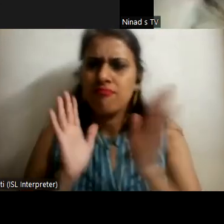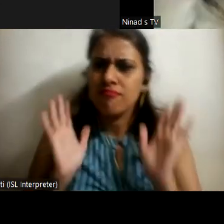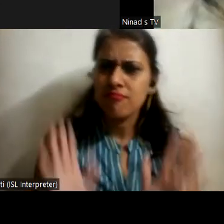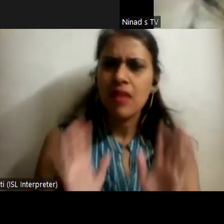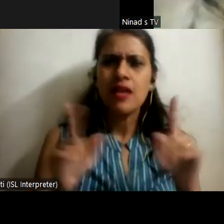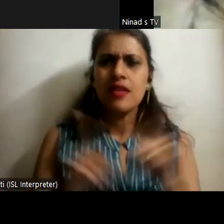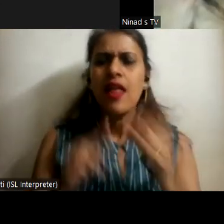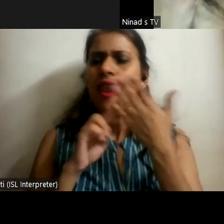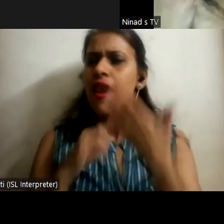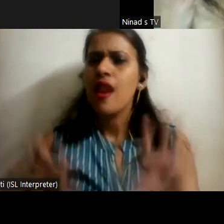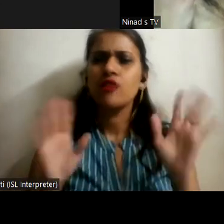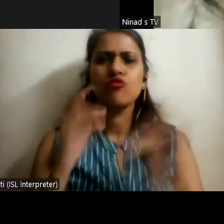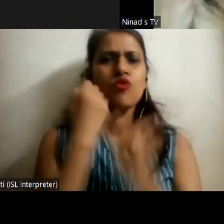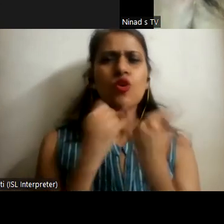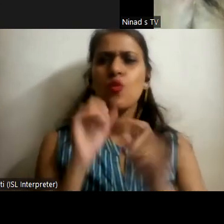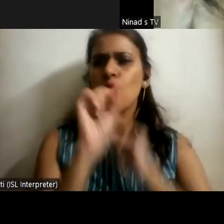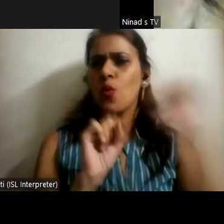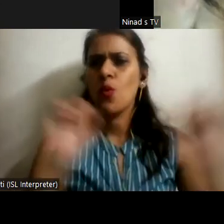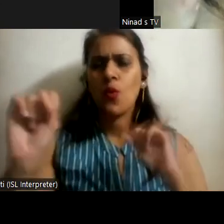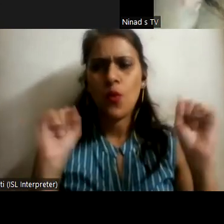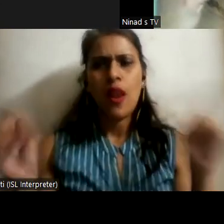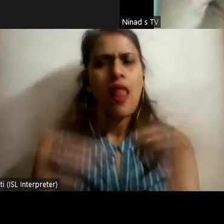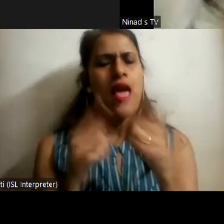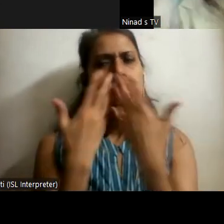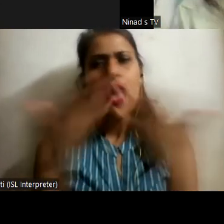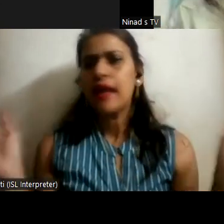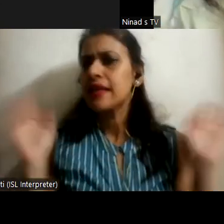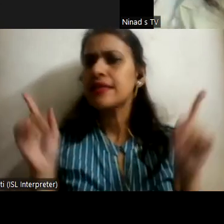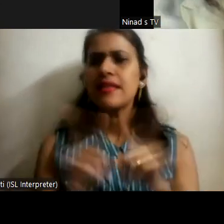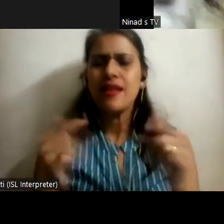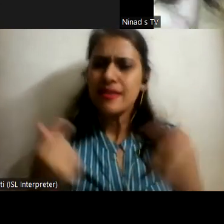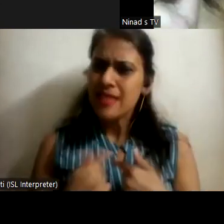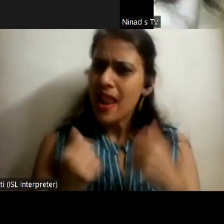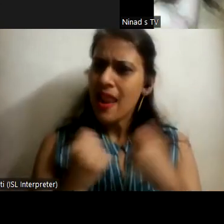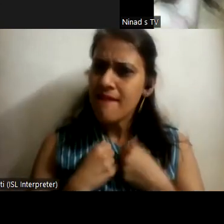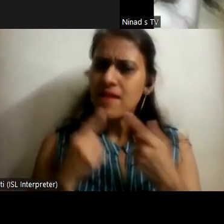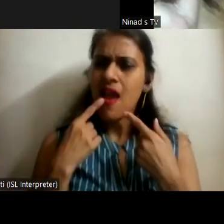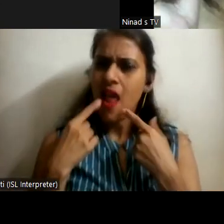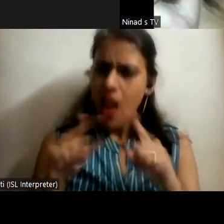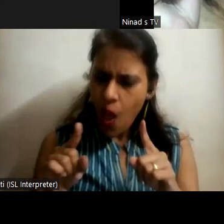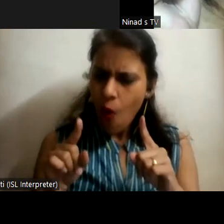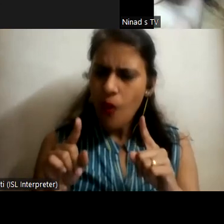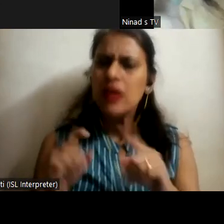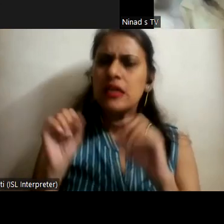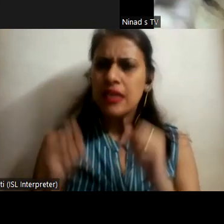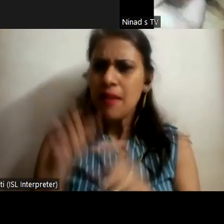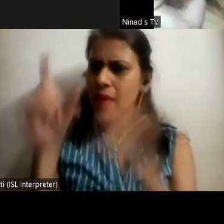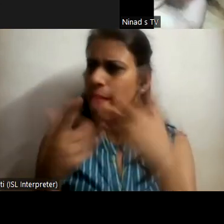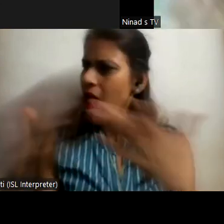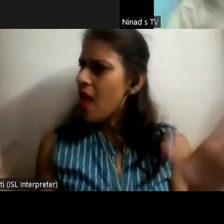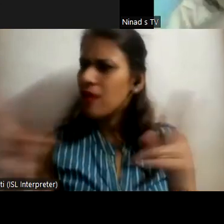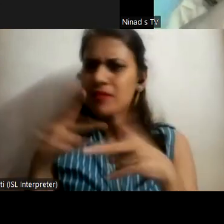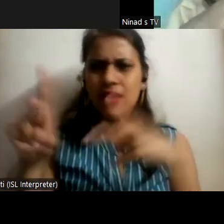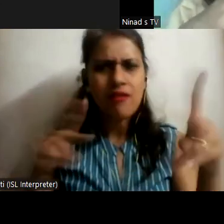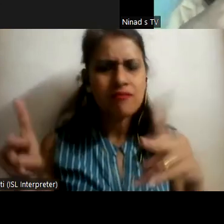natural individual, as any other individual yourself, in order to allow others to grow,